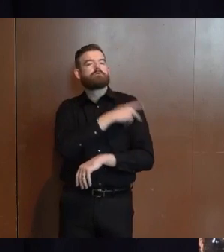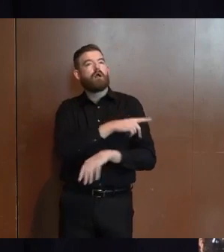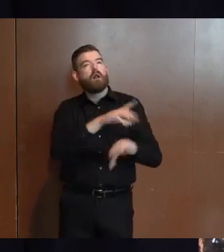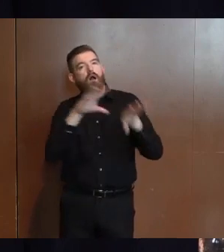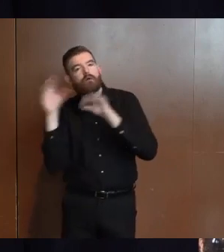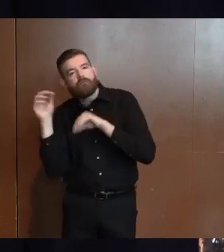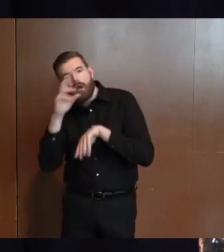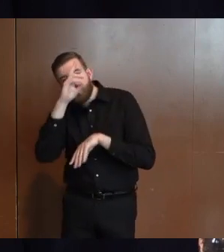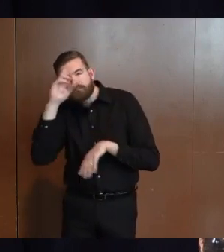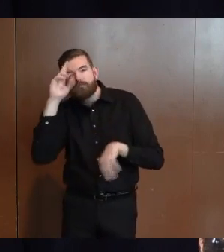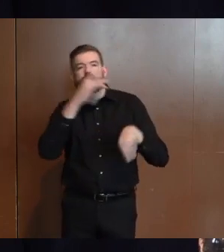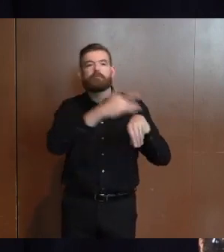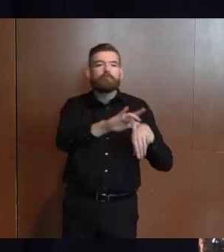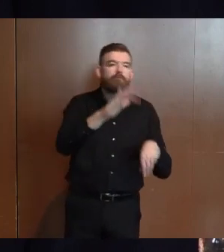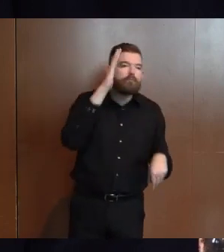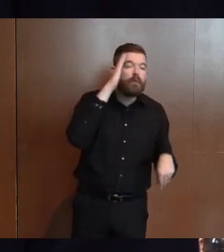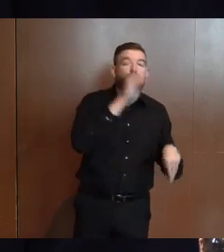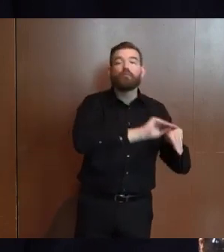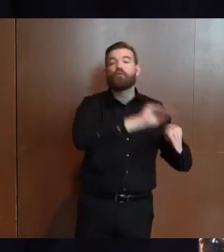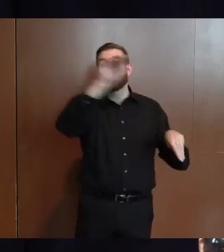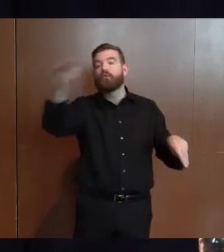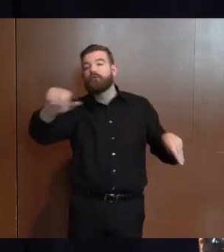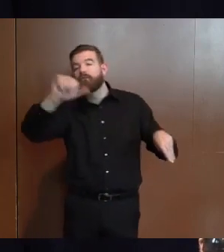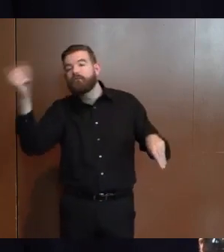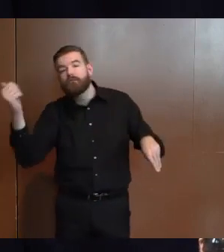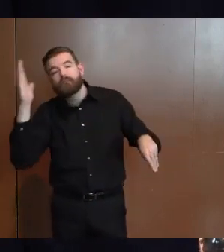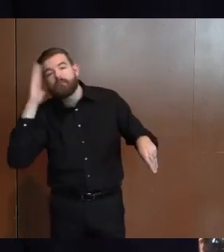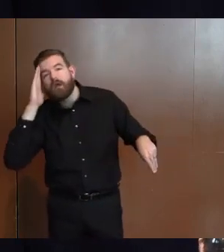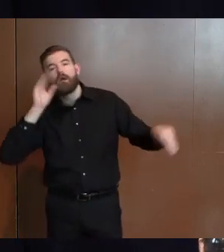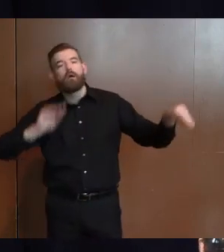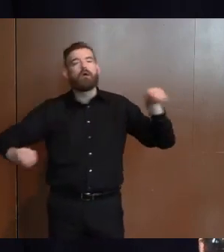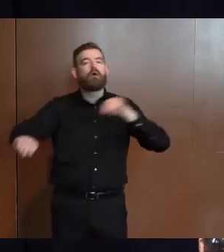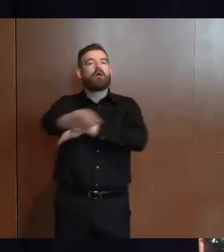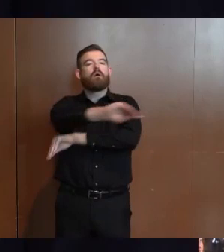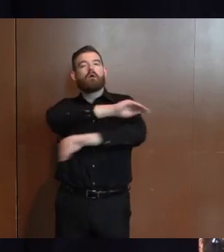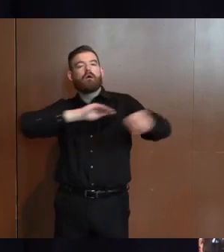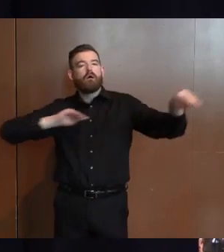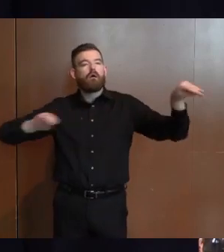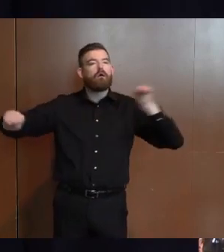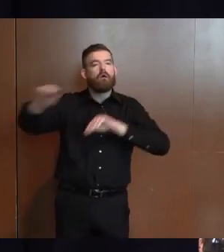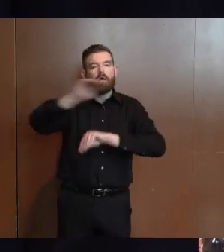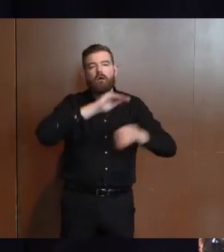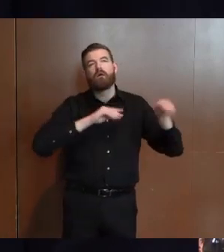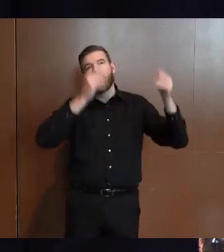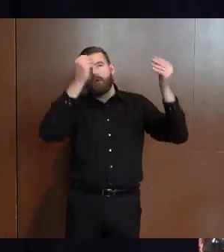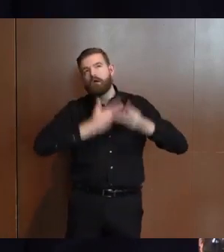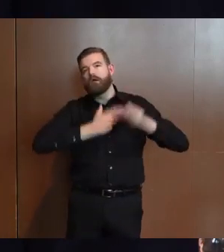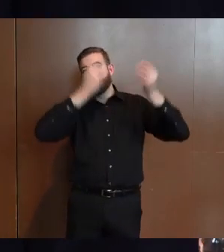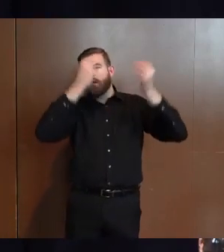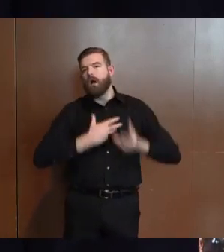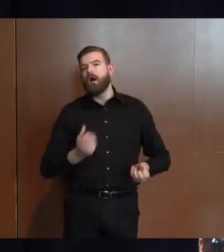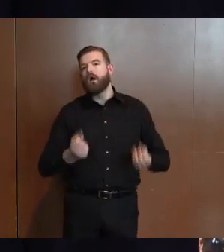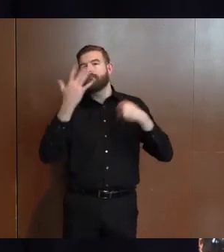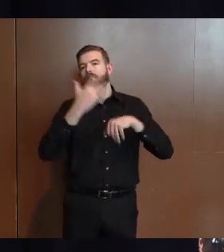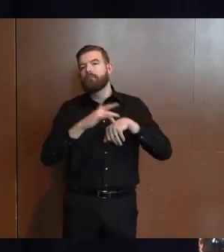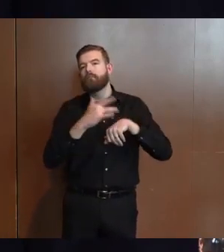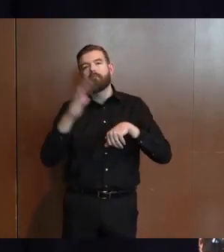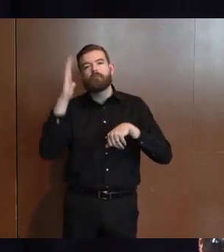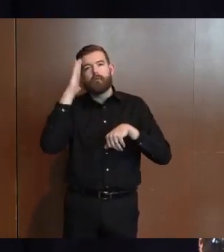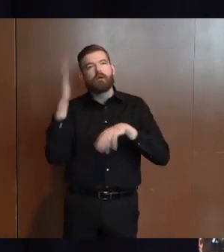a hospital inpatient stay causes us to constantly look at what's open. So we don't plan to get into